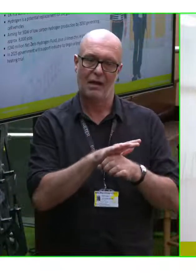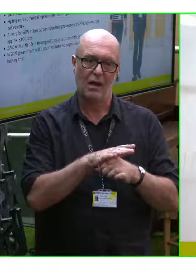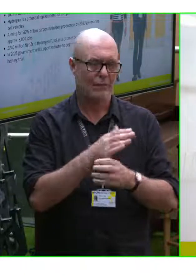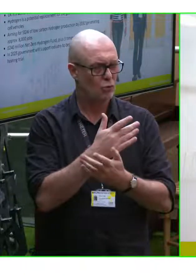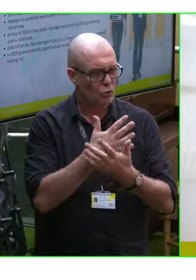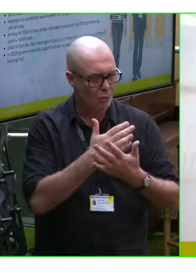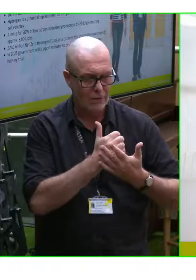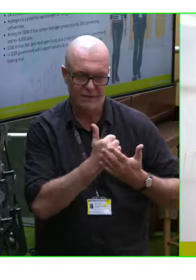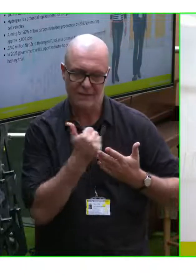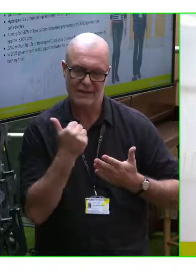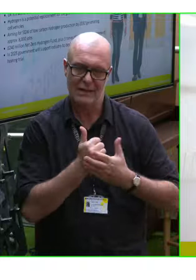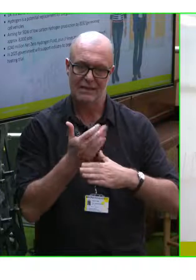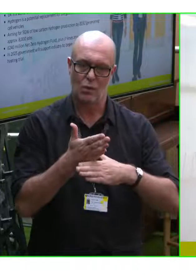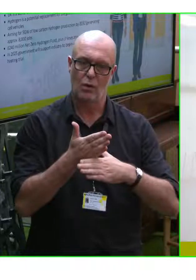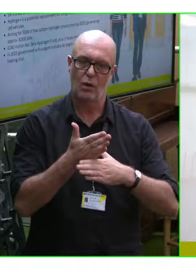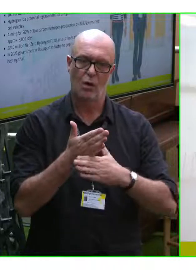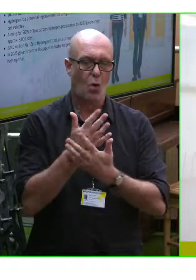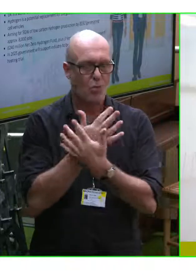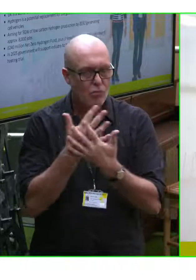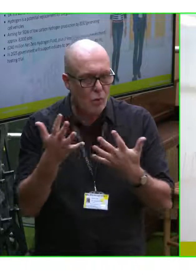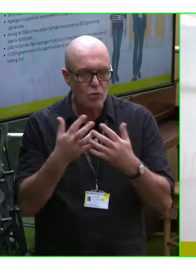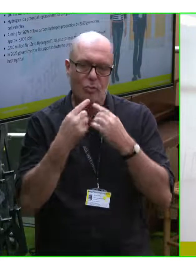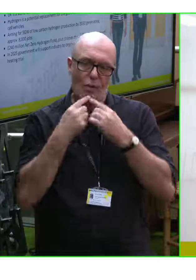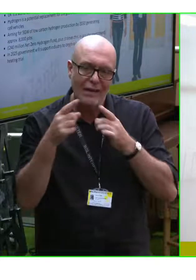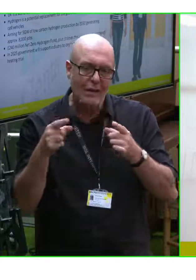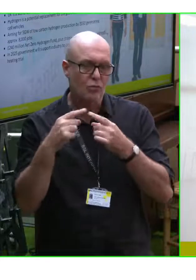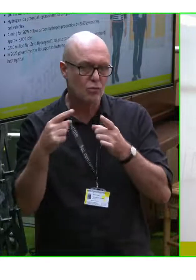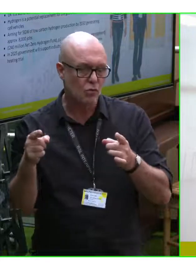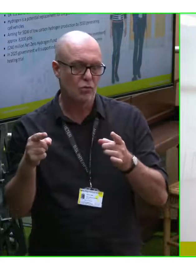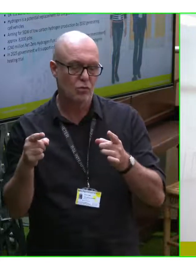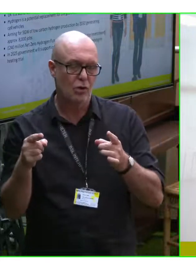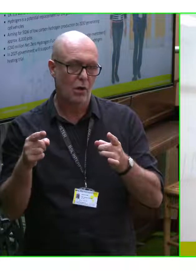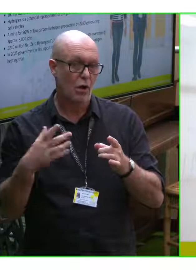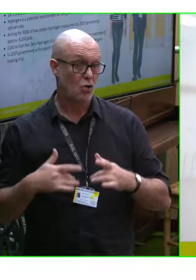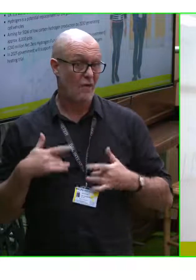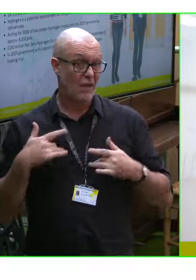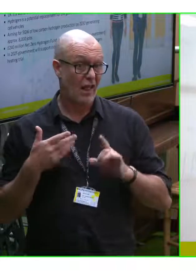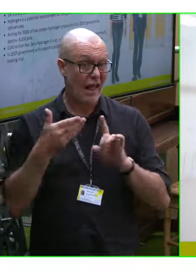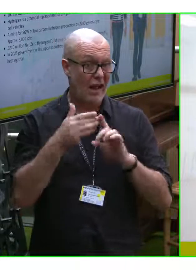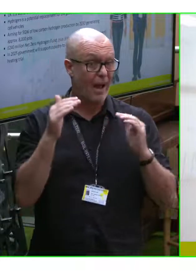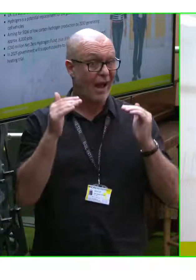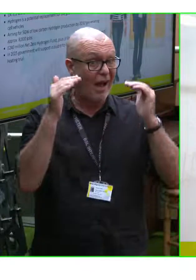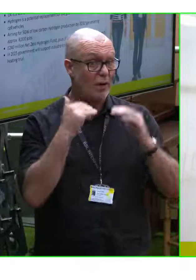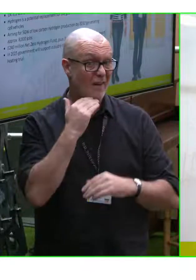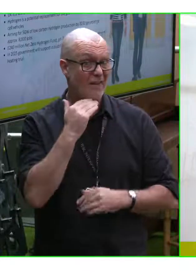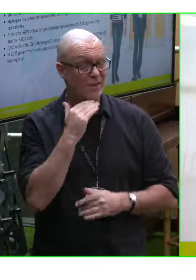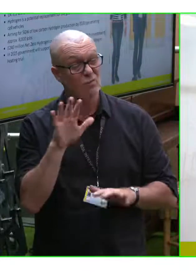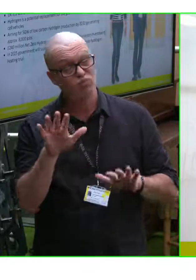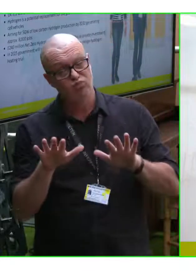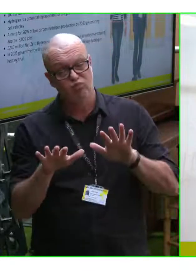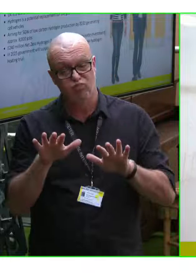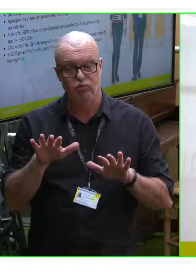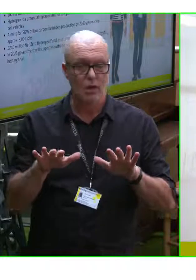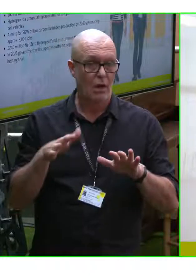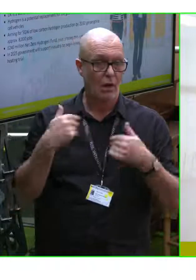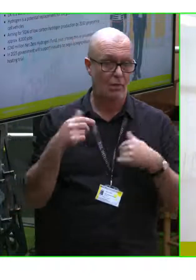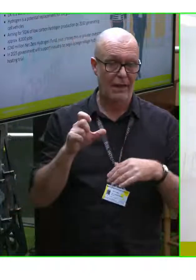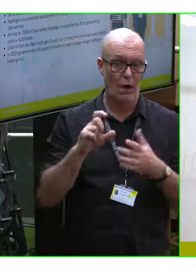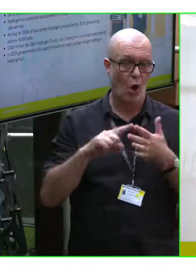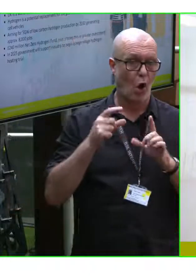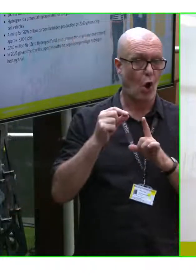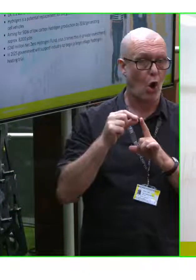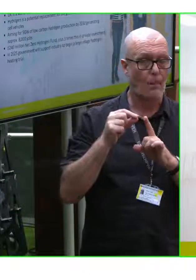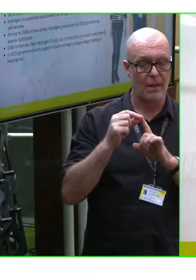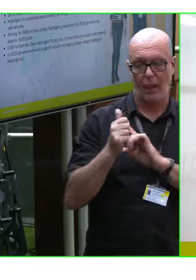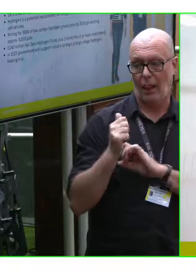There's multiple announcements that have come out of the UK hydrogen strategy. Is it ambitious enough? You know, it's debatable. I was at COP last week where there